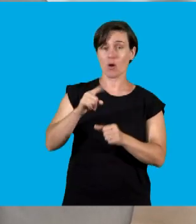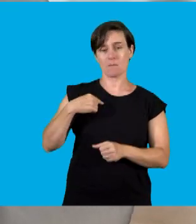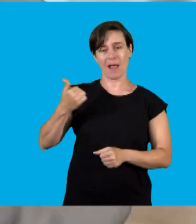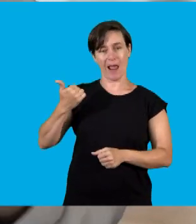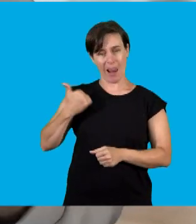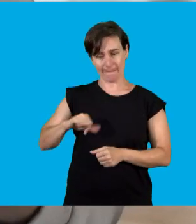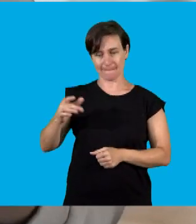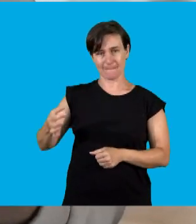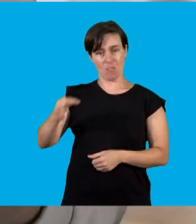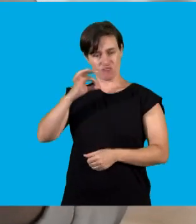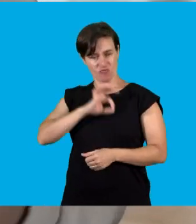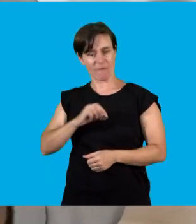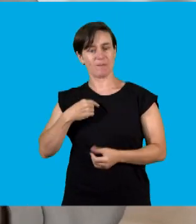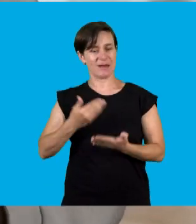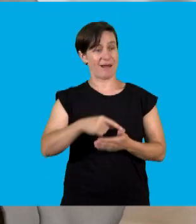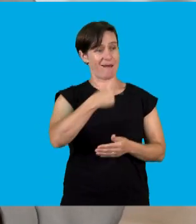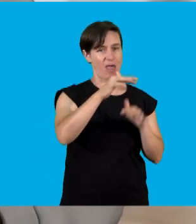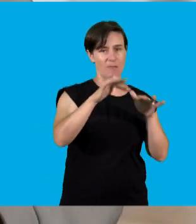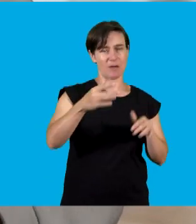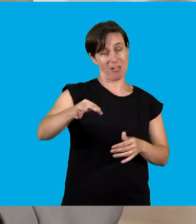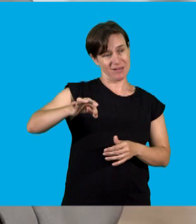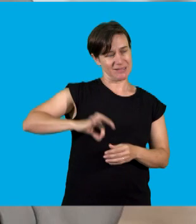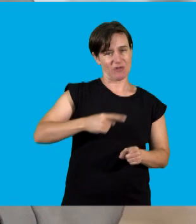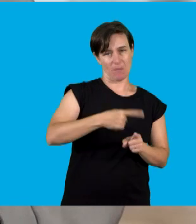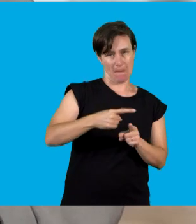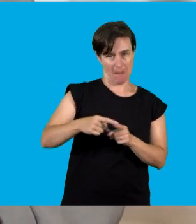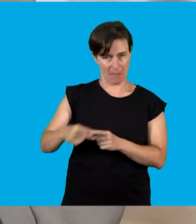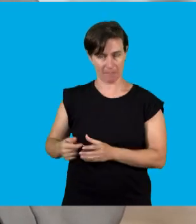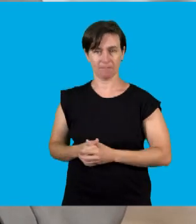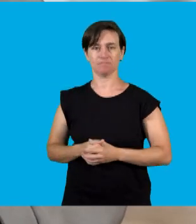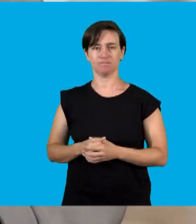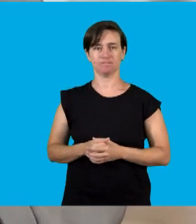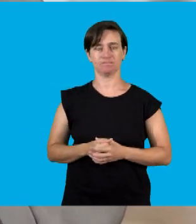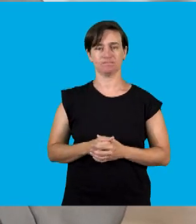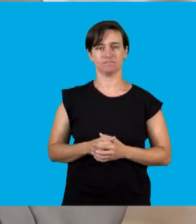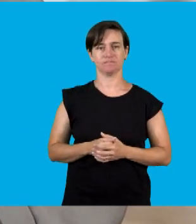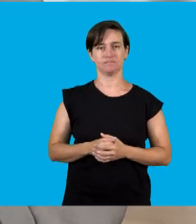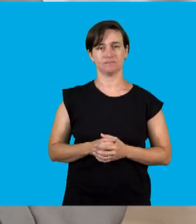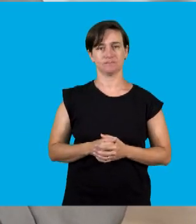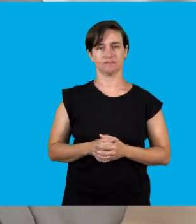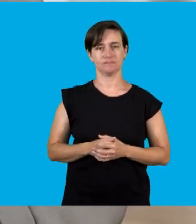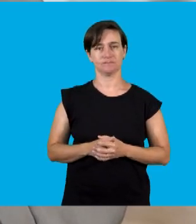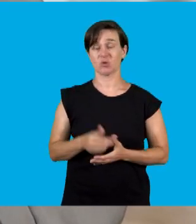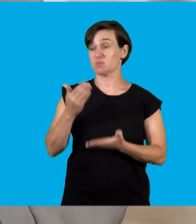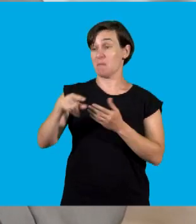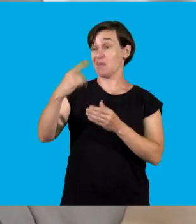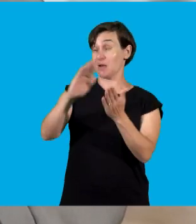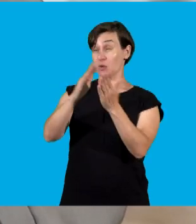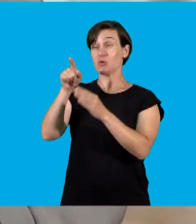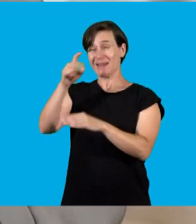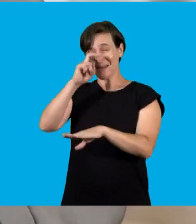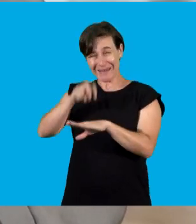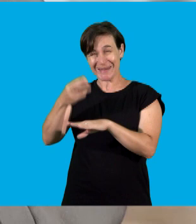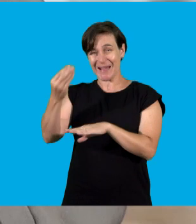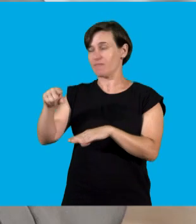or to create others that are creating jobs. So find the gap in the market, and then because the needs are unfulfilled.